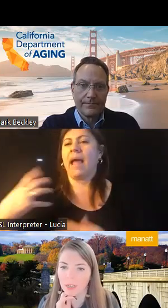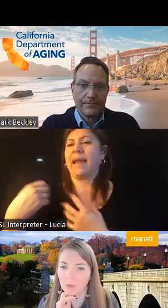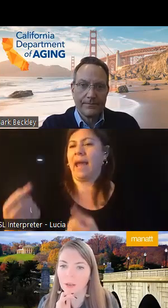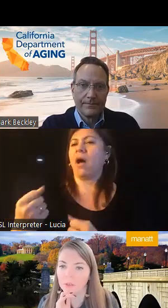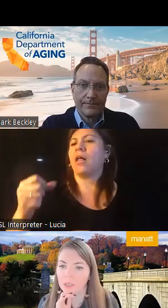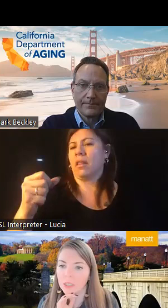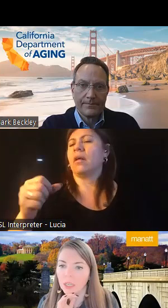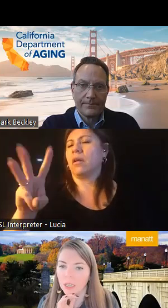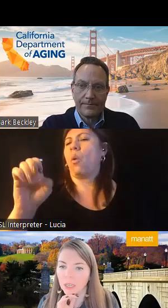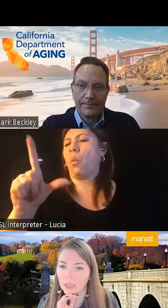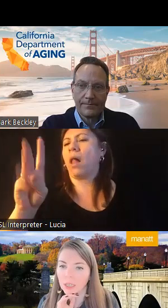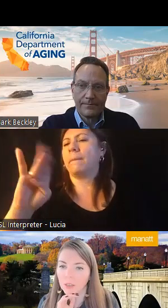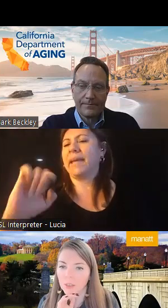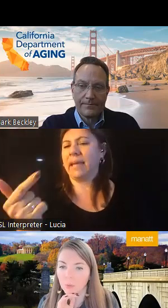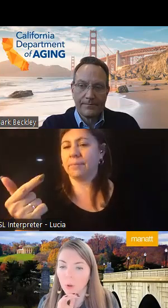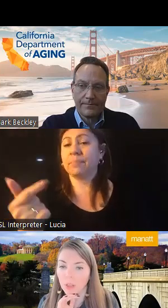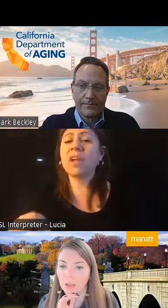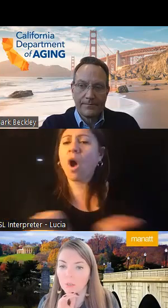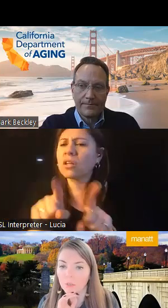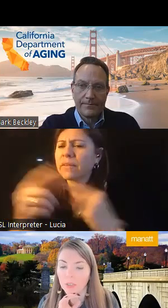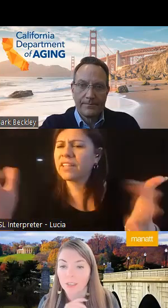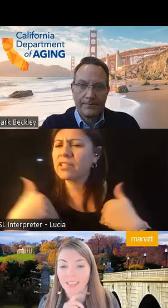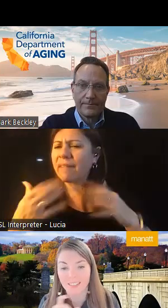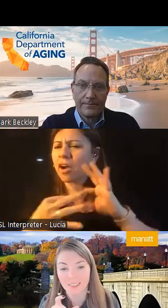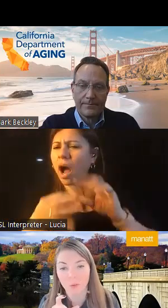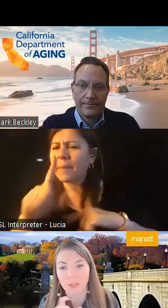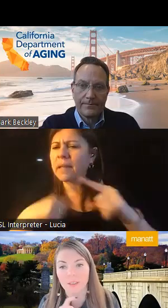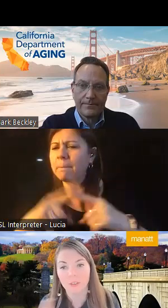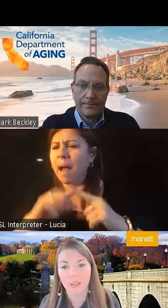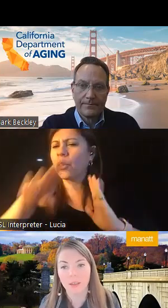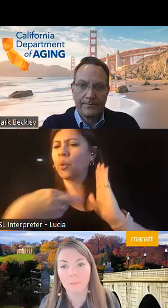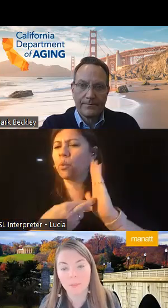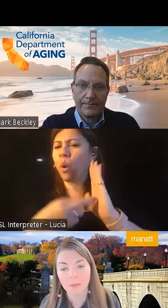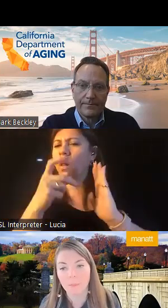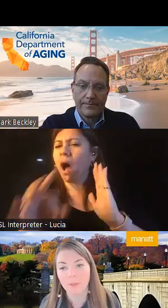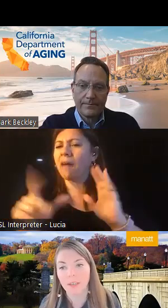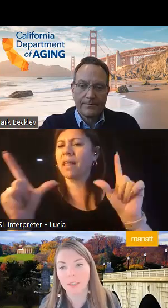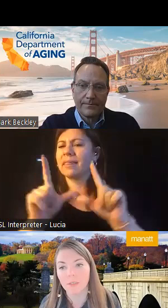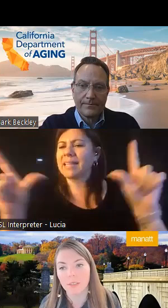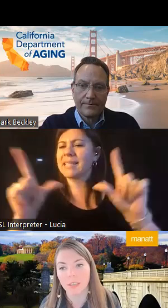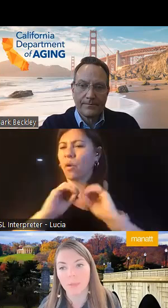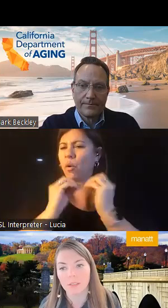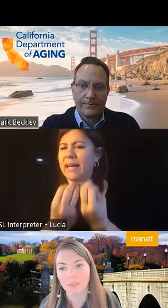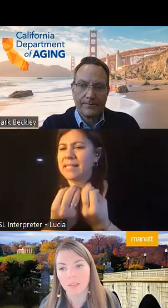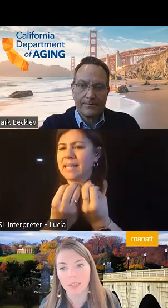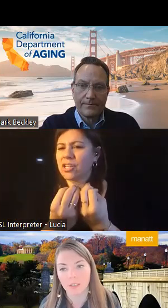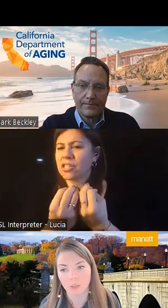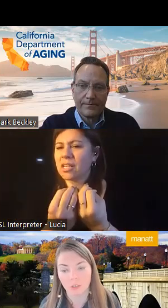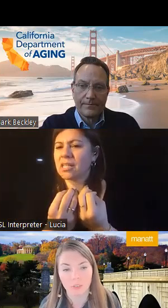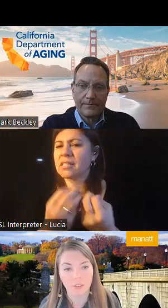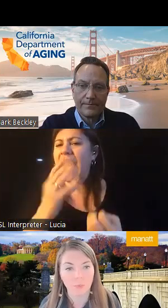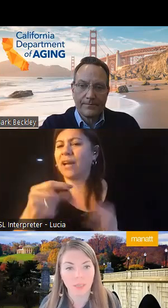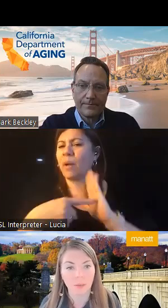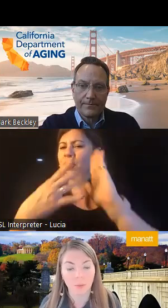We have a comment around the role of licensing organizations and ombudsman representatives in coming to visit